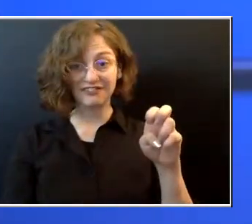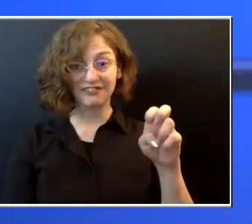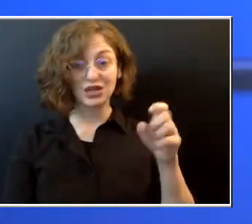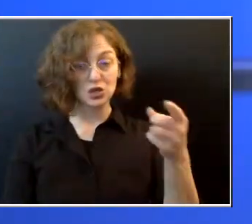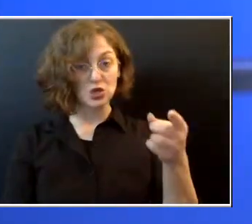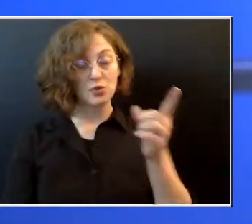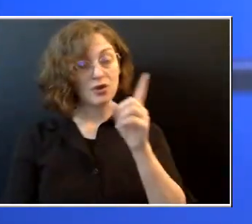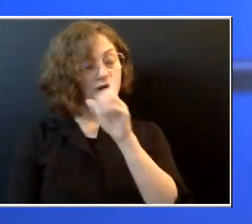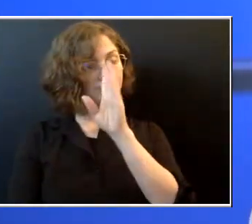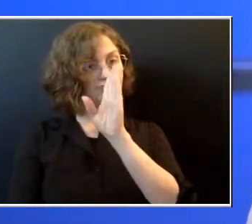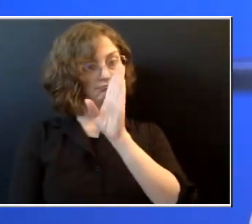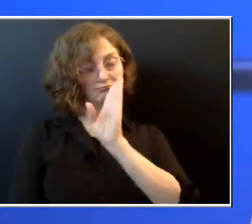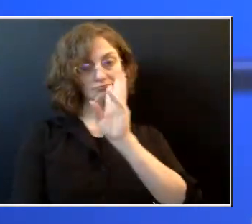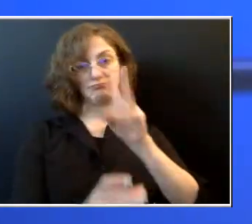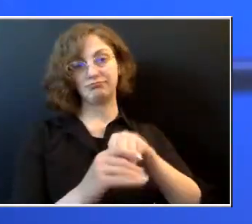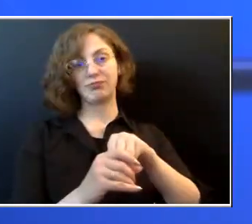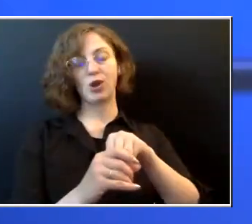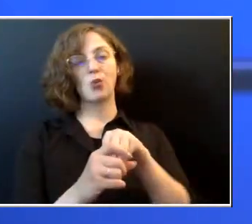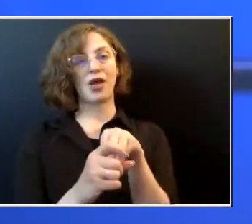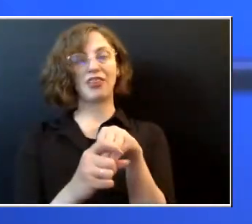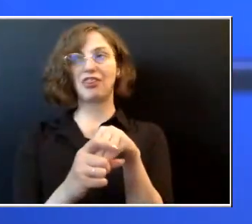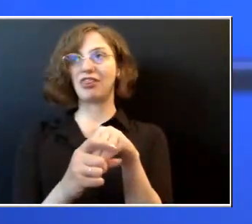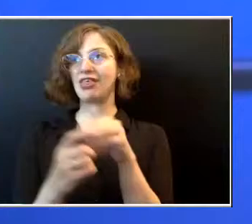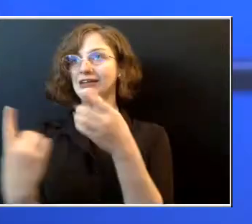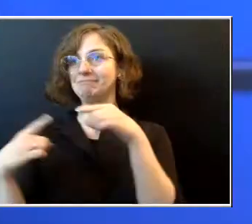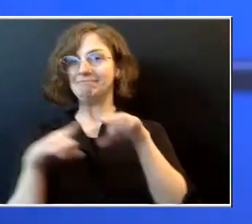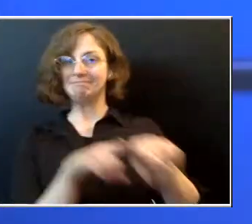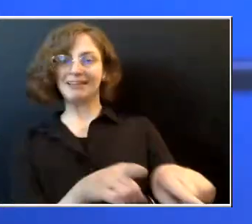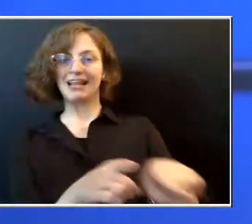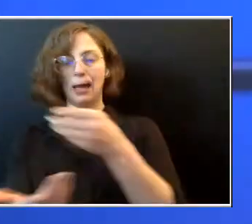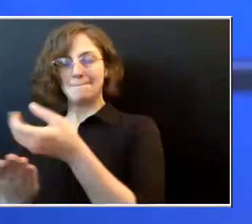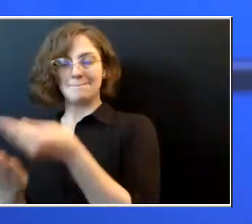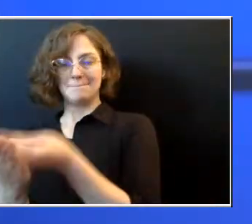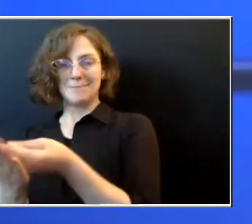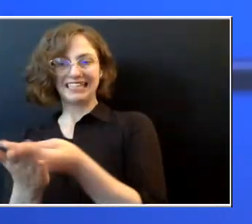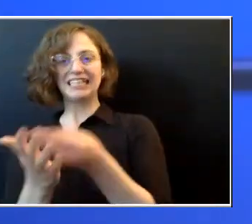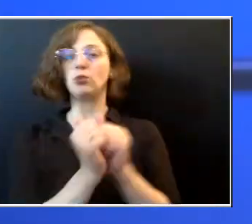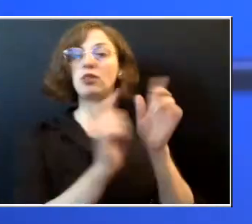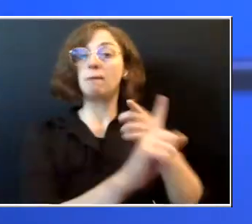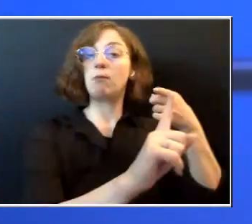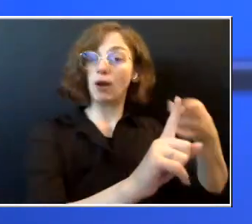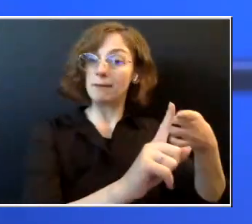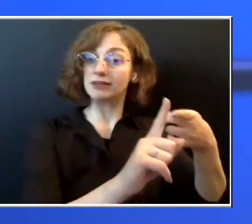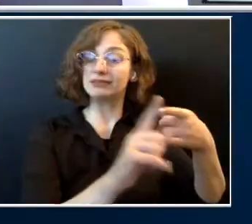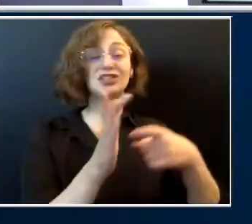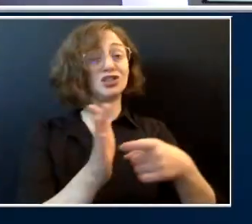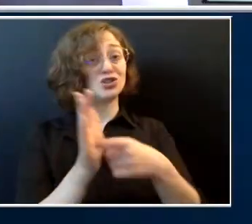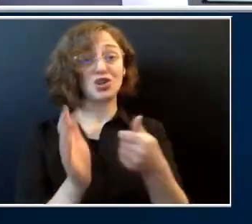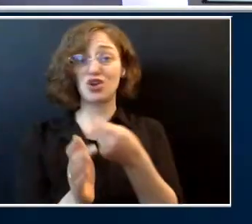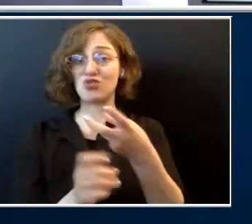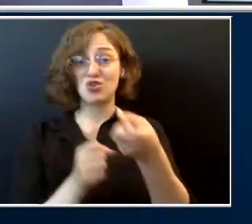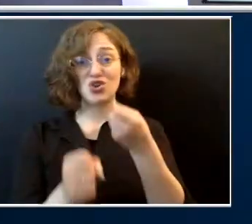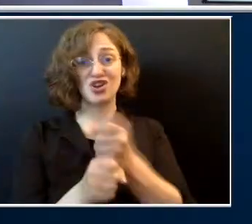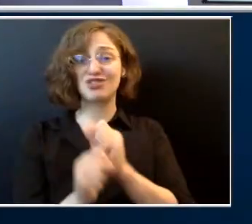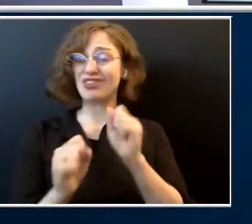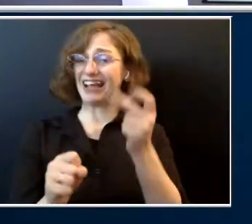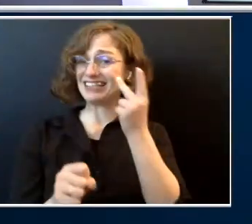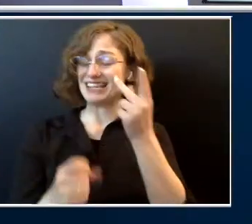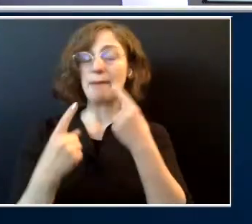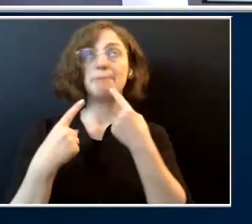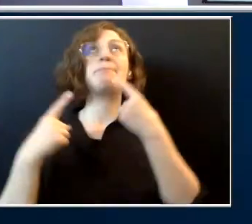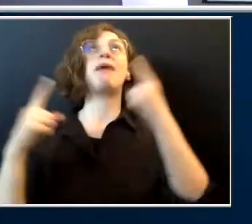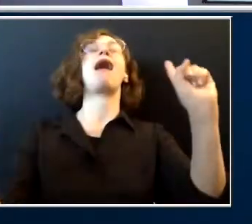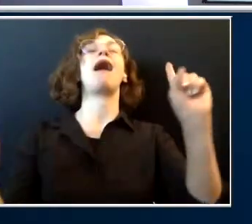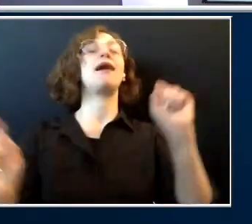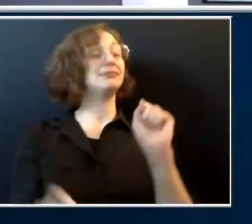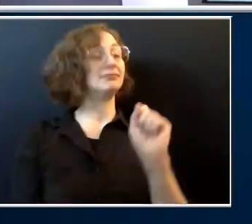aligning finances with purpose. It took us a few years, and you can see what happened in 18. Yeah, I think that made all the difference. Made all the difference. It was